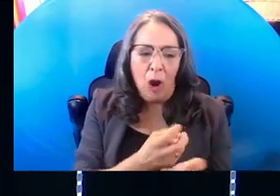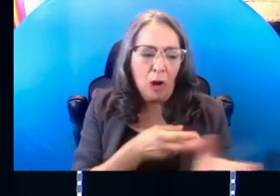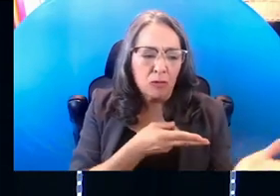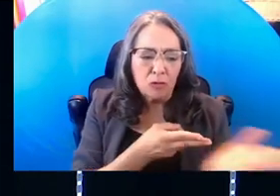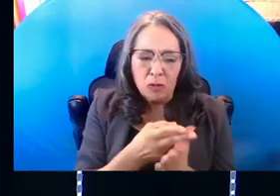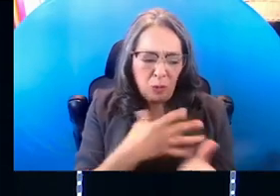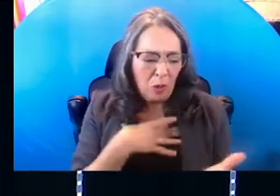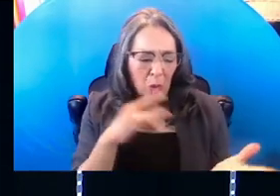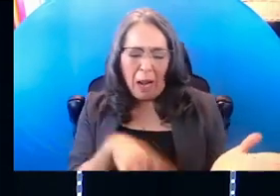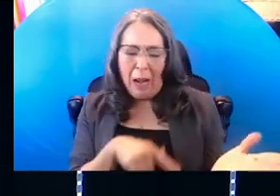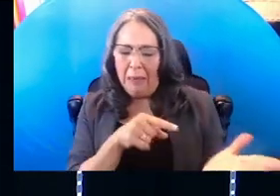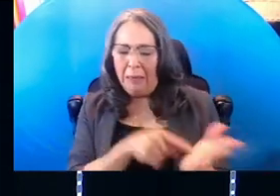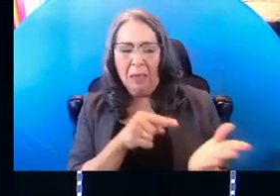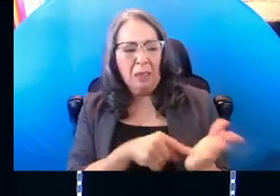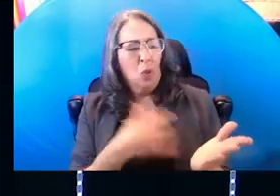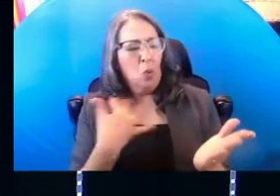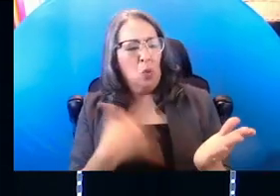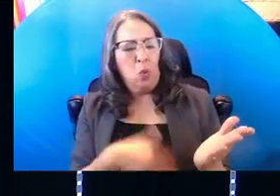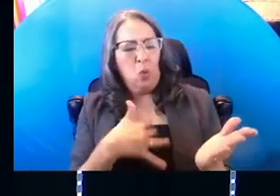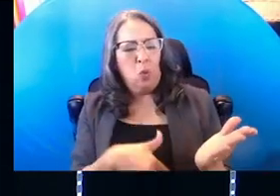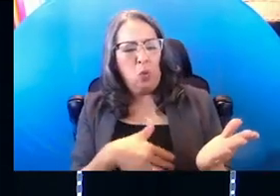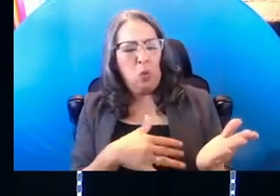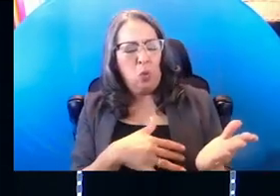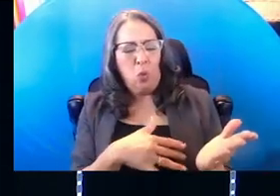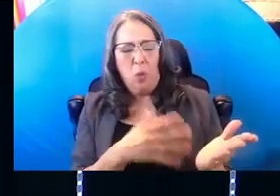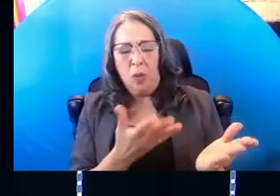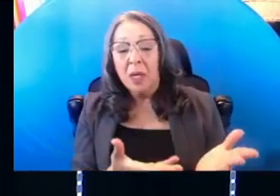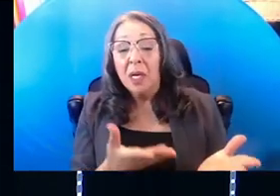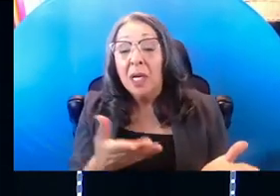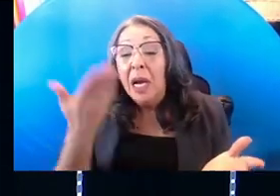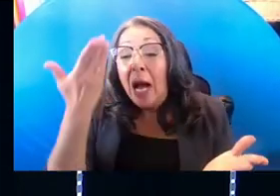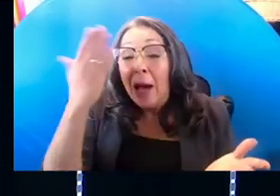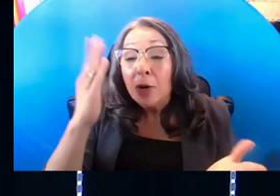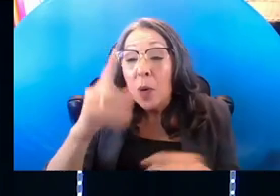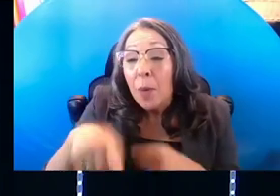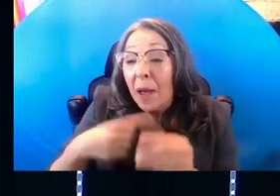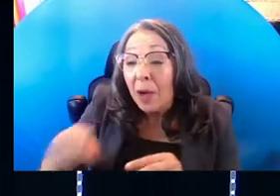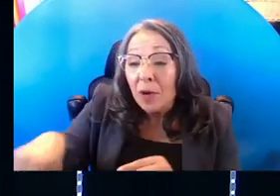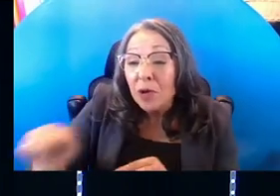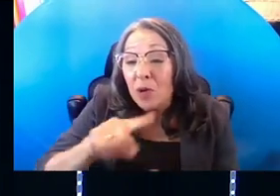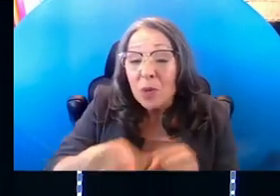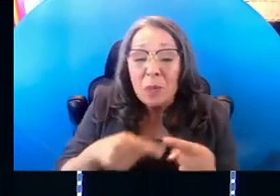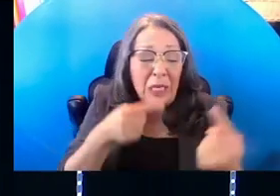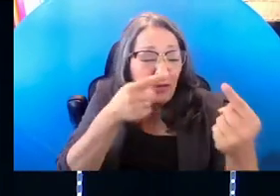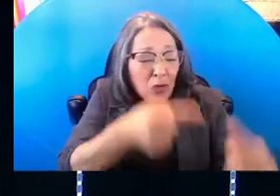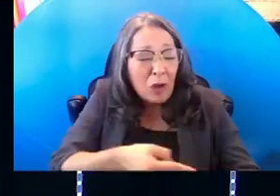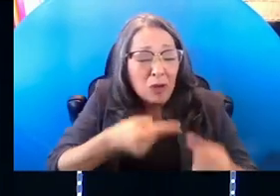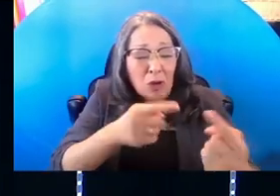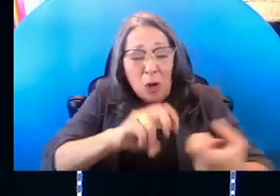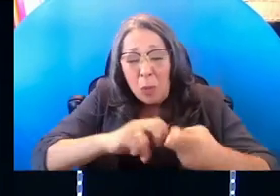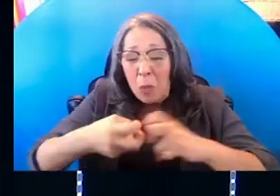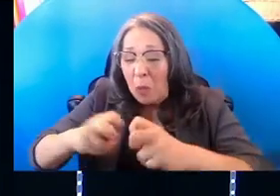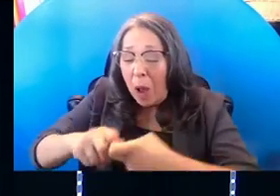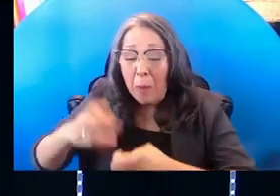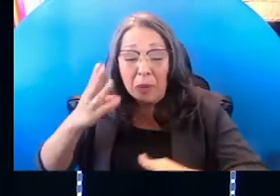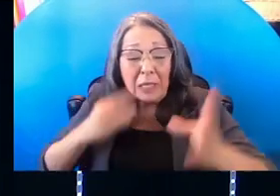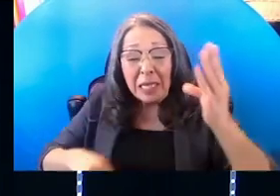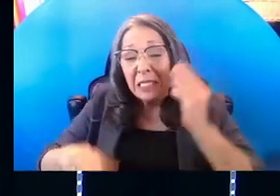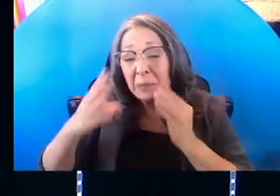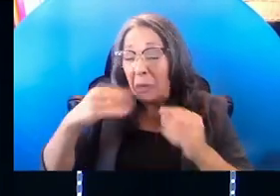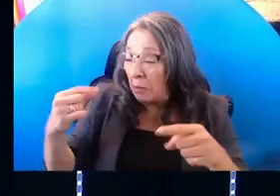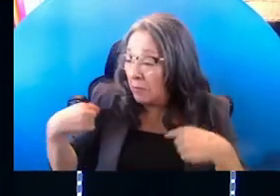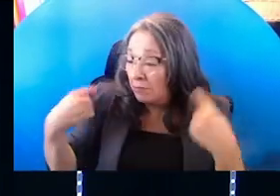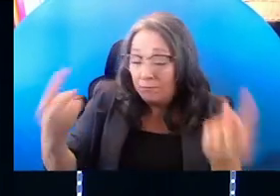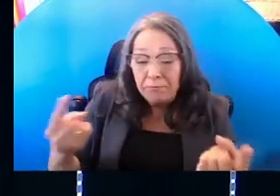like this. Because I don't know about y'all, but trials, when I go through trials, the trials I've experienced in my